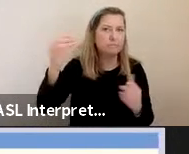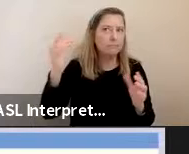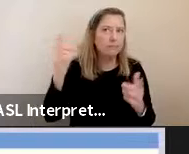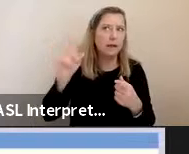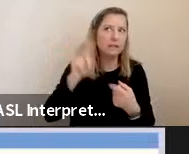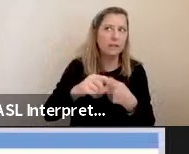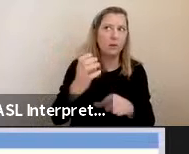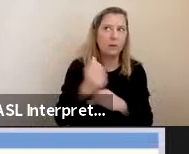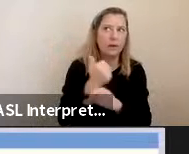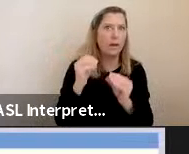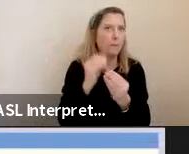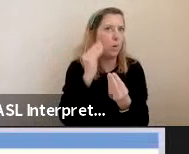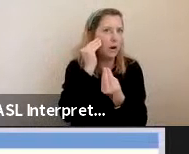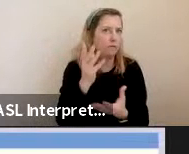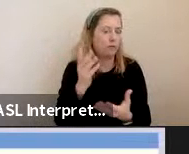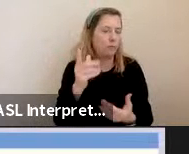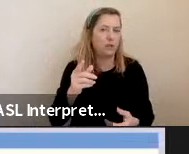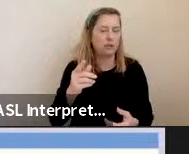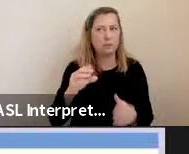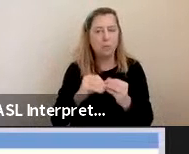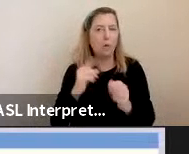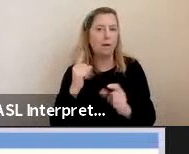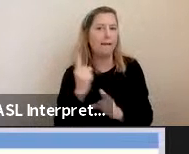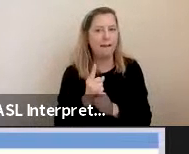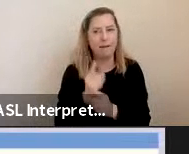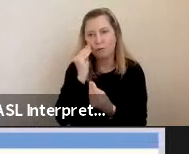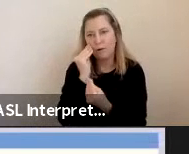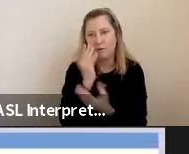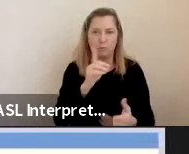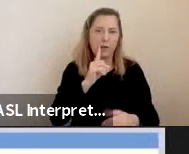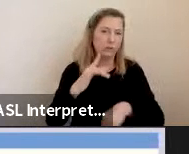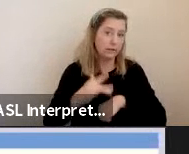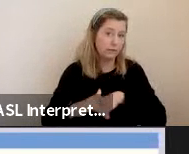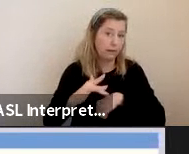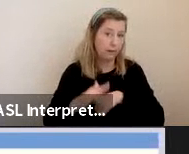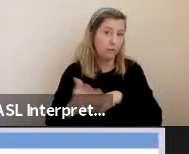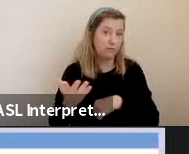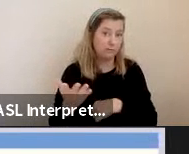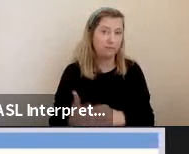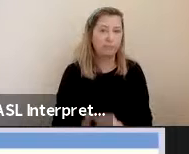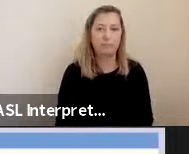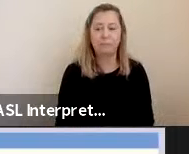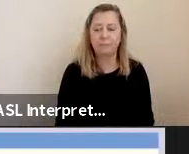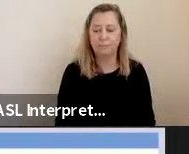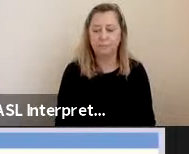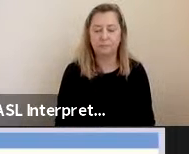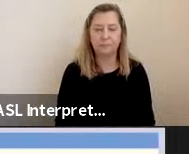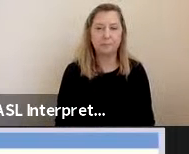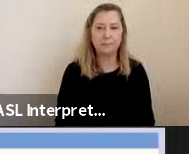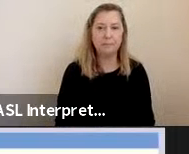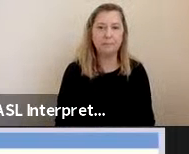information is available to us, more accurate information is available.